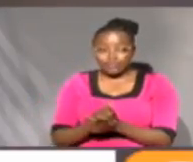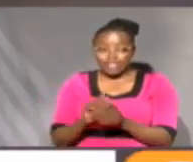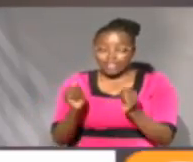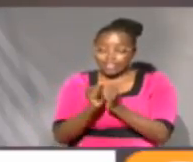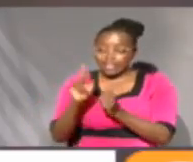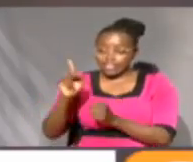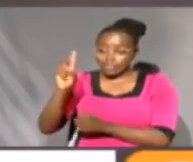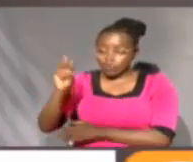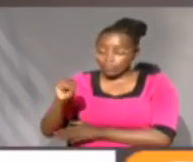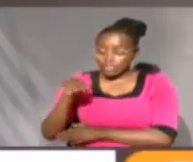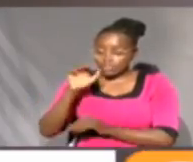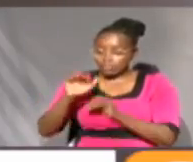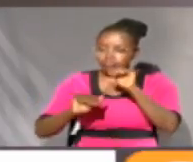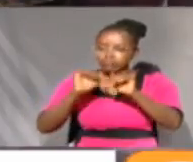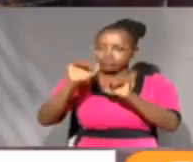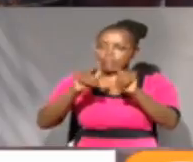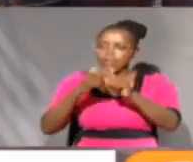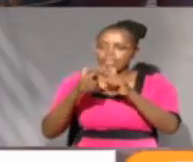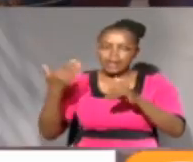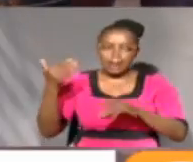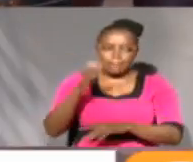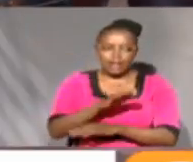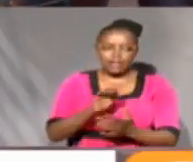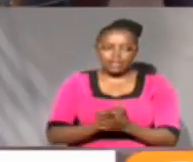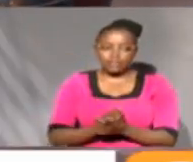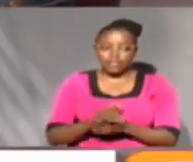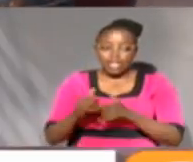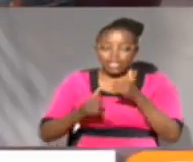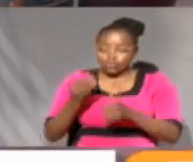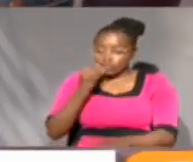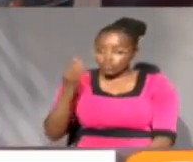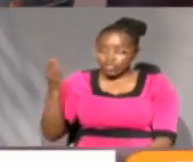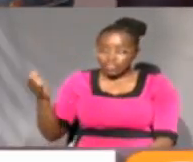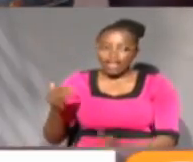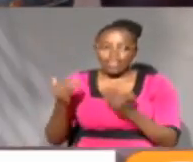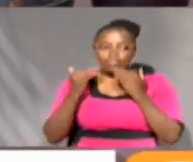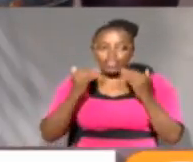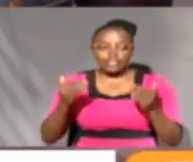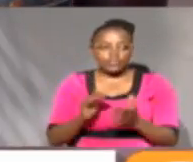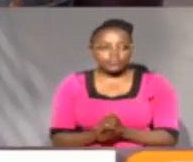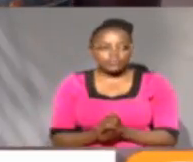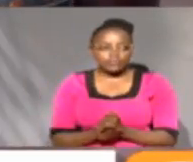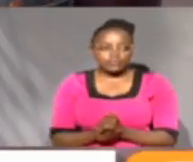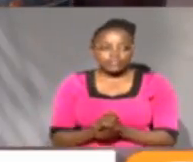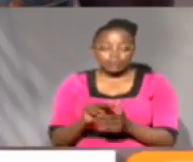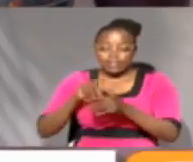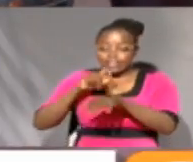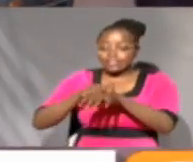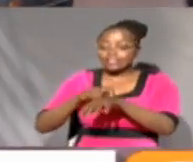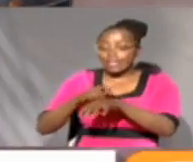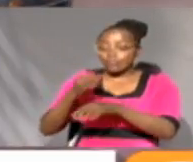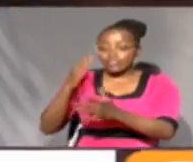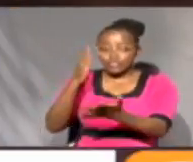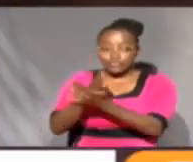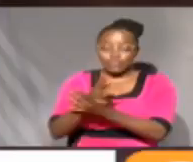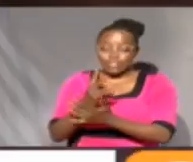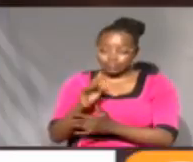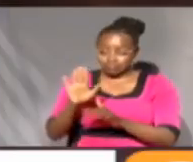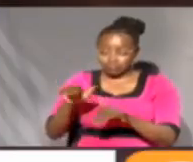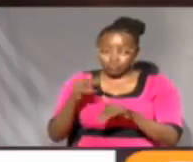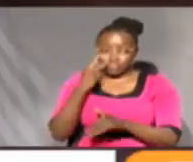5 to 10 kilometers, come back, enjoy, my friend. Thank you. So it's the moment of truth. Let's